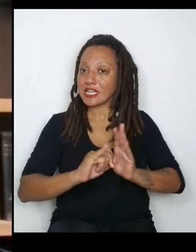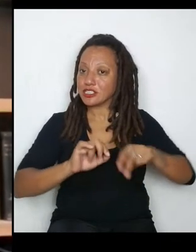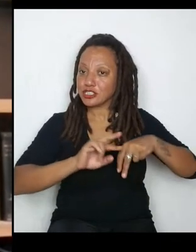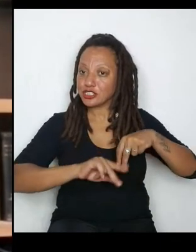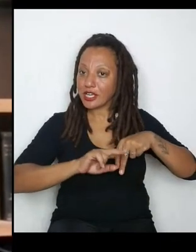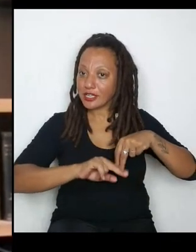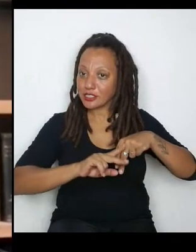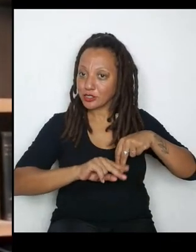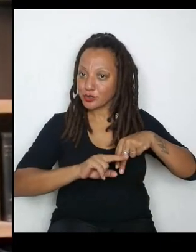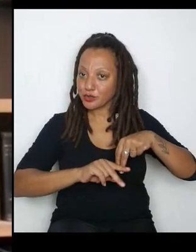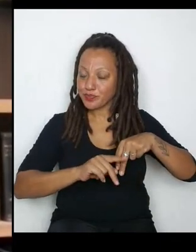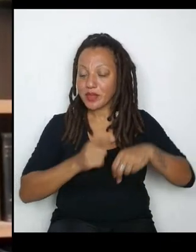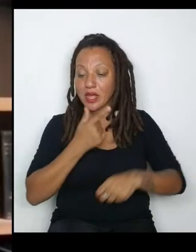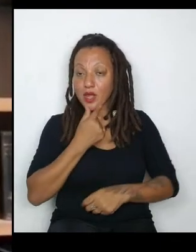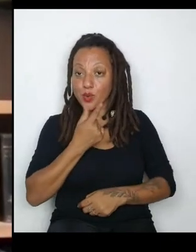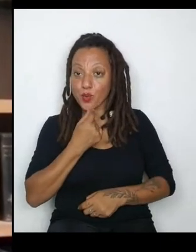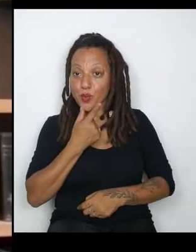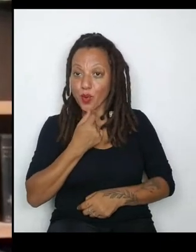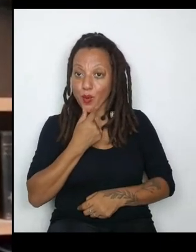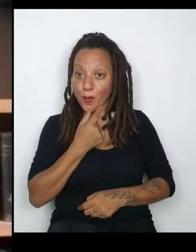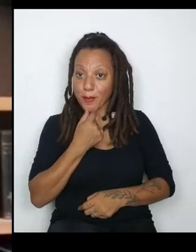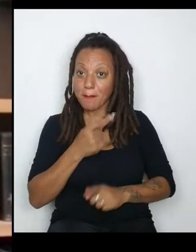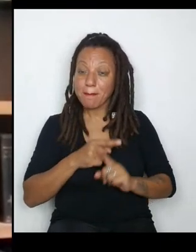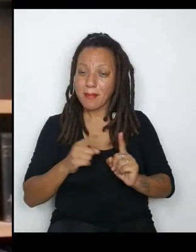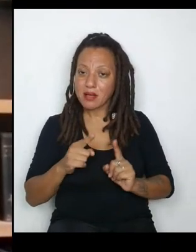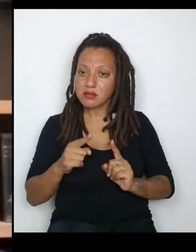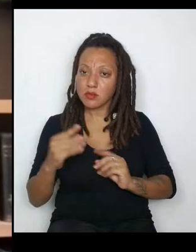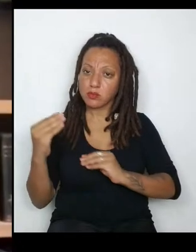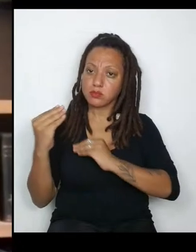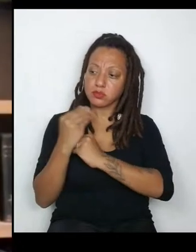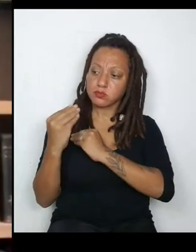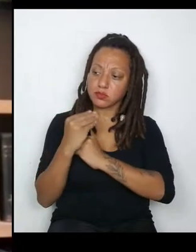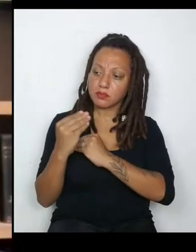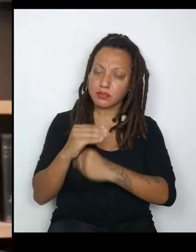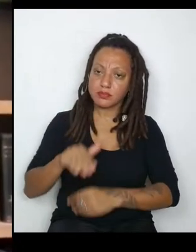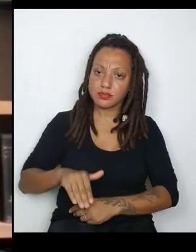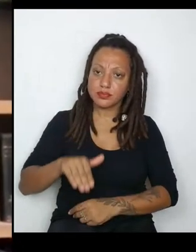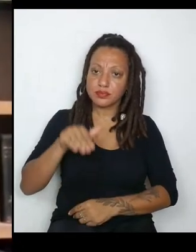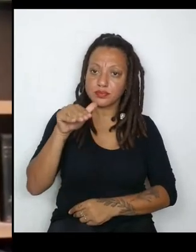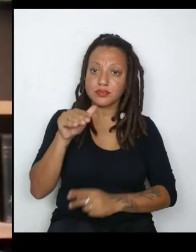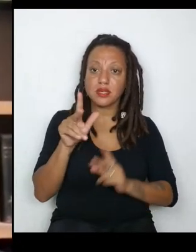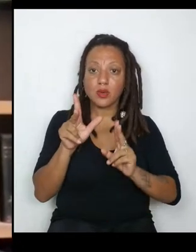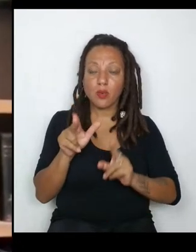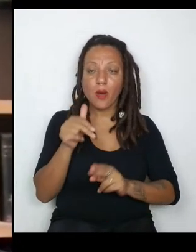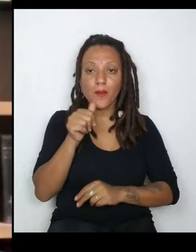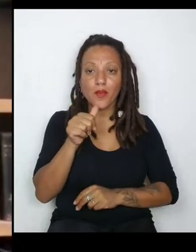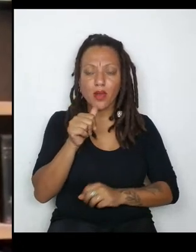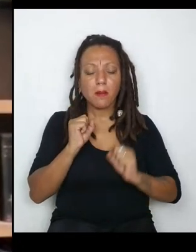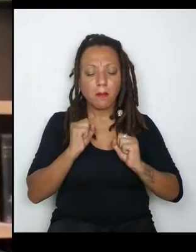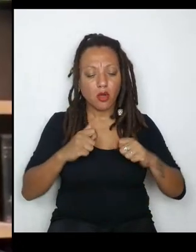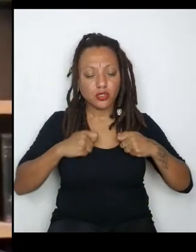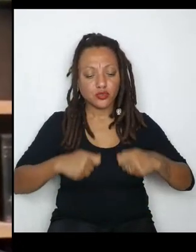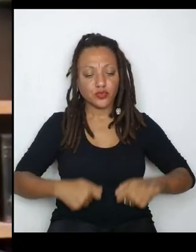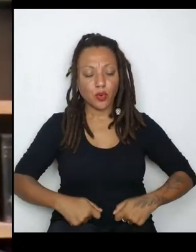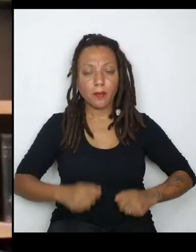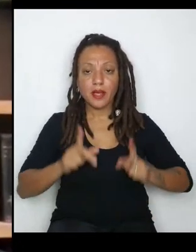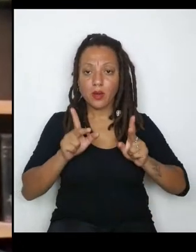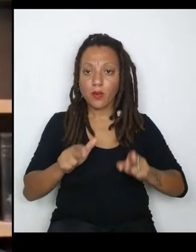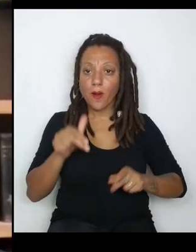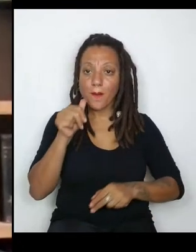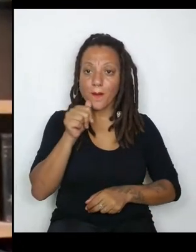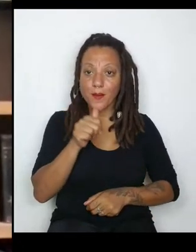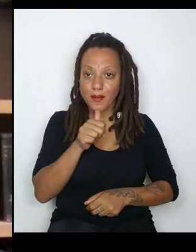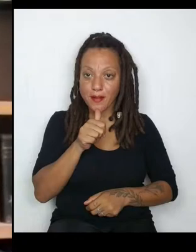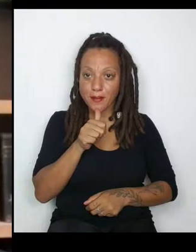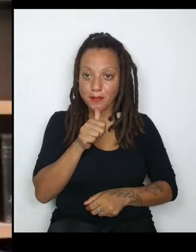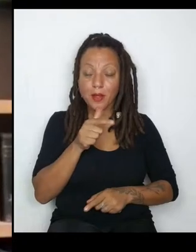may dress uh as a woman the reason that this will occur is because this value particularly as norma browdy has mentioned